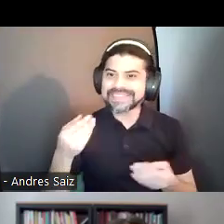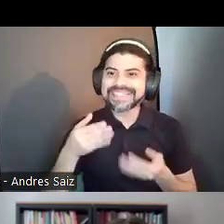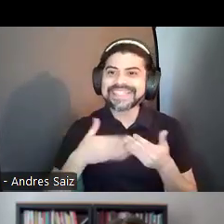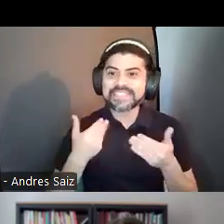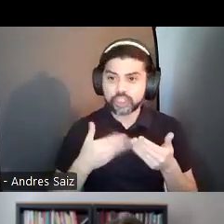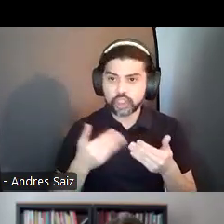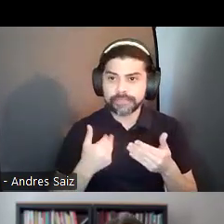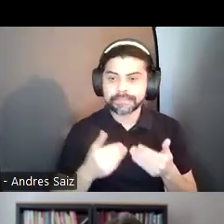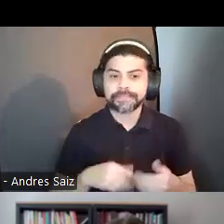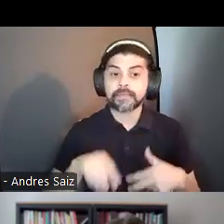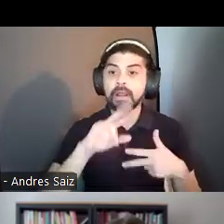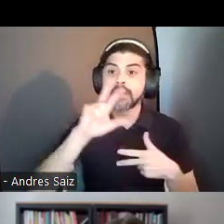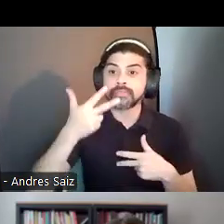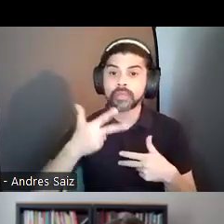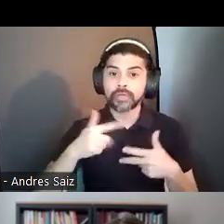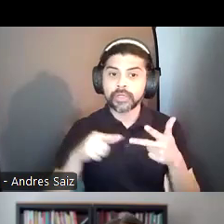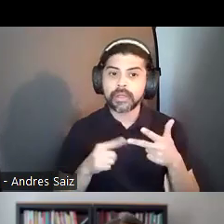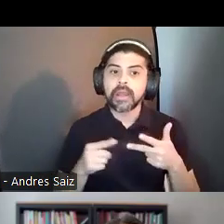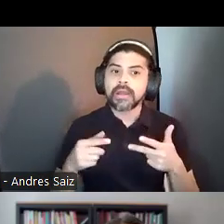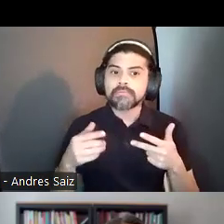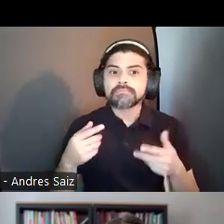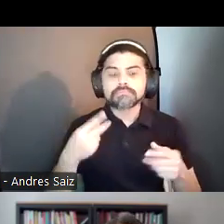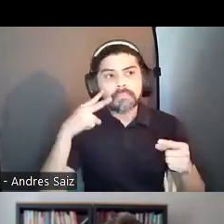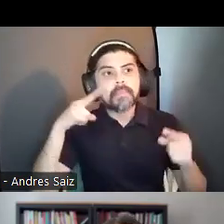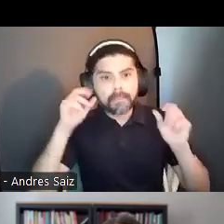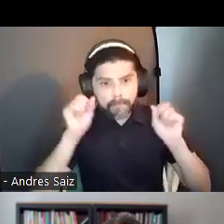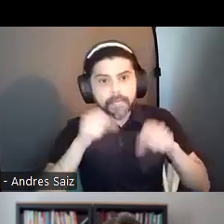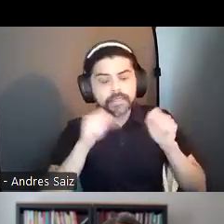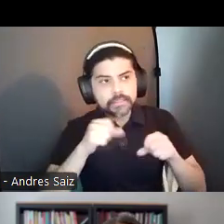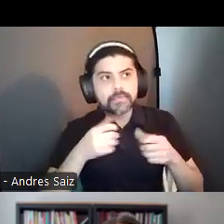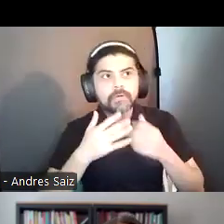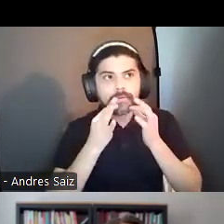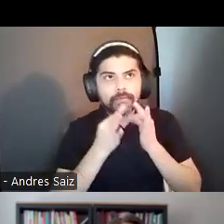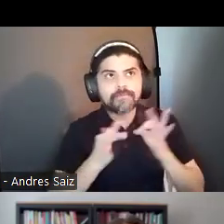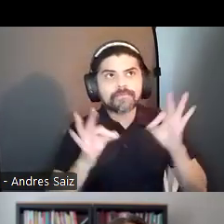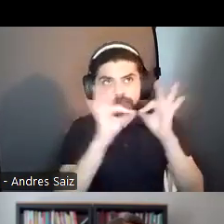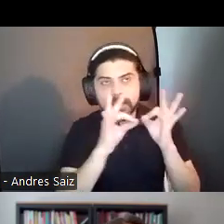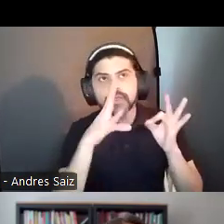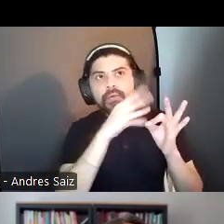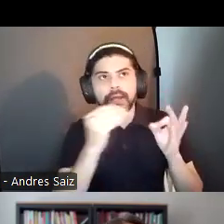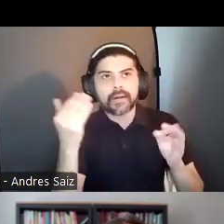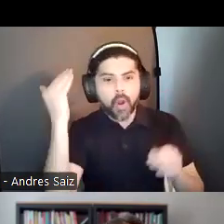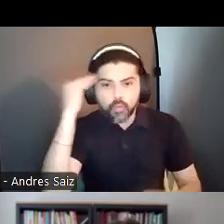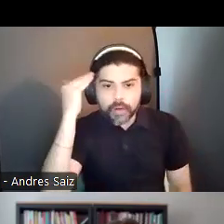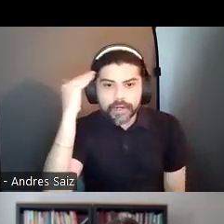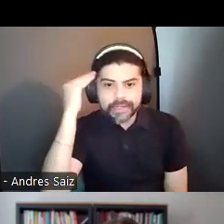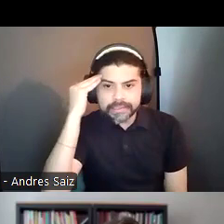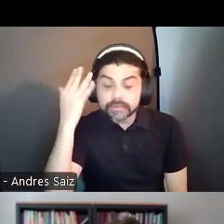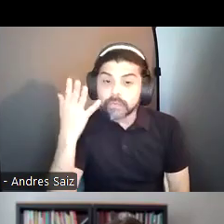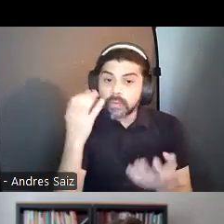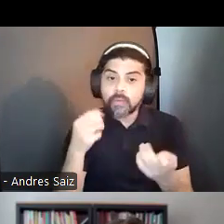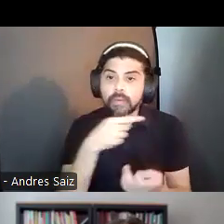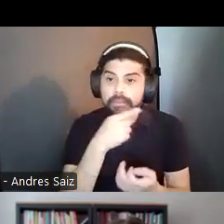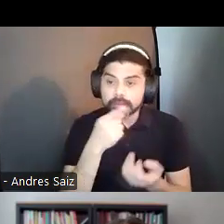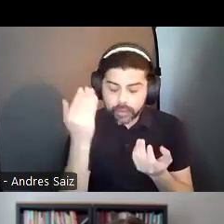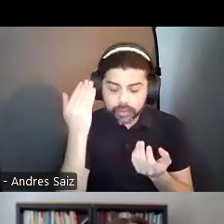Third is perceived value and awareness. So here we want to understand the unique value that these implementation elements